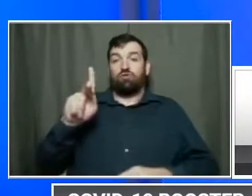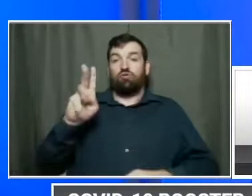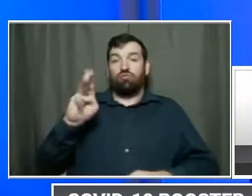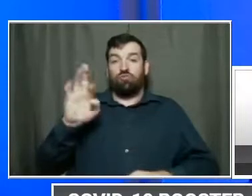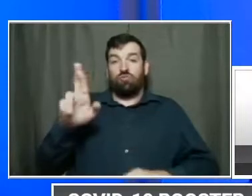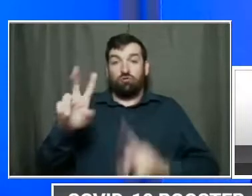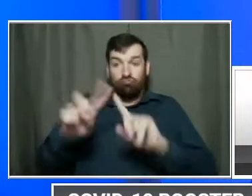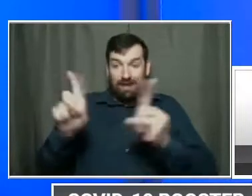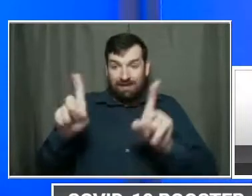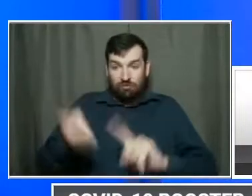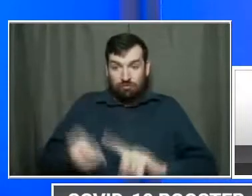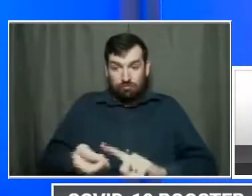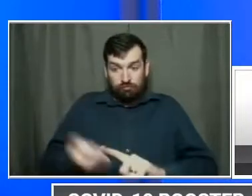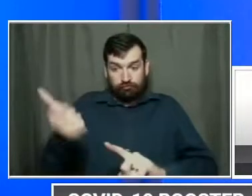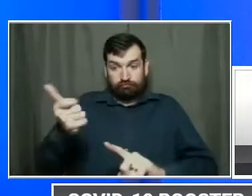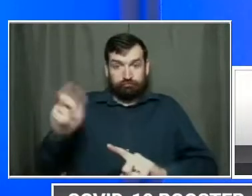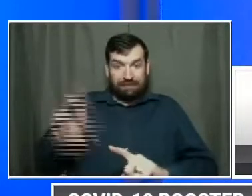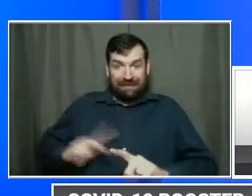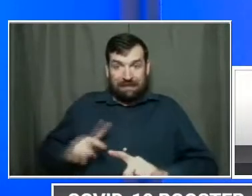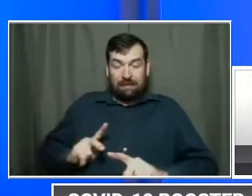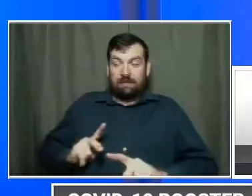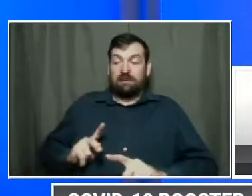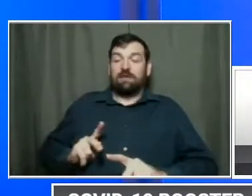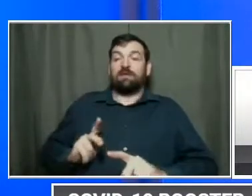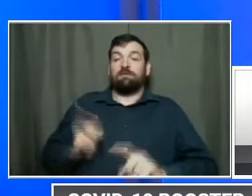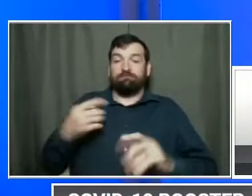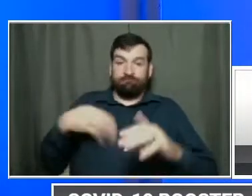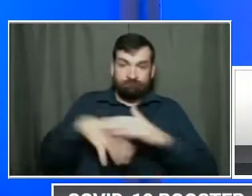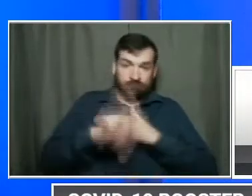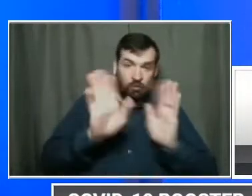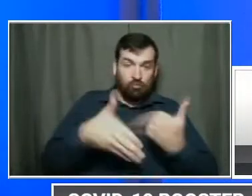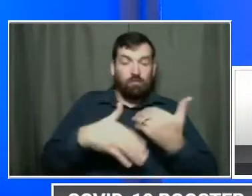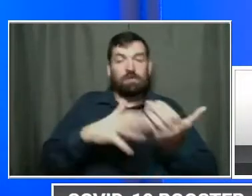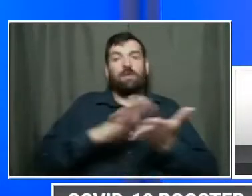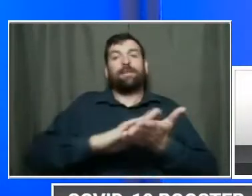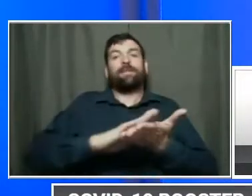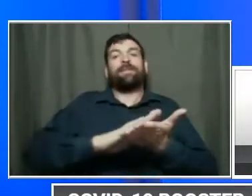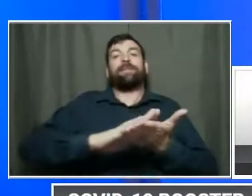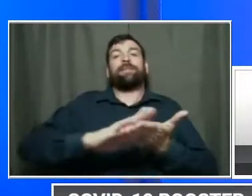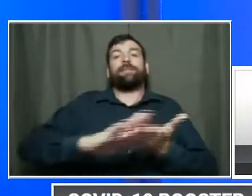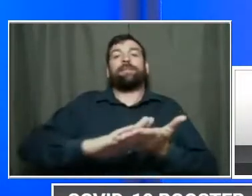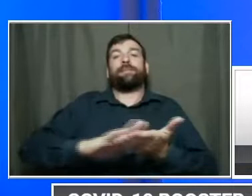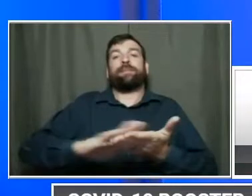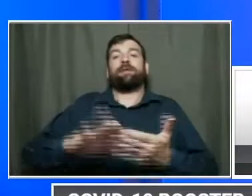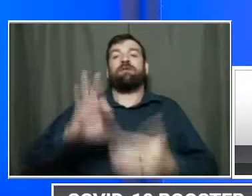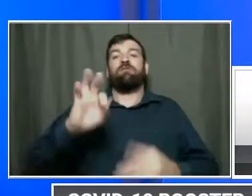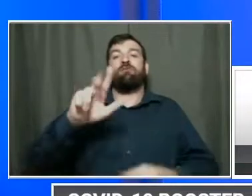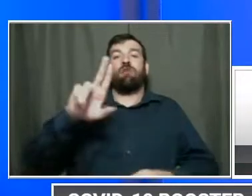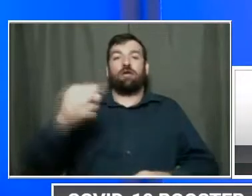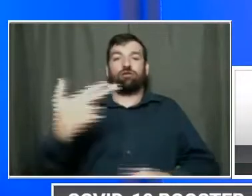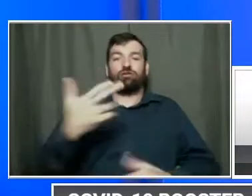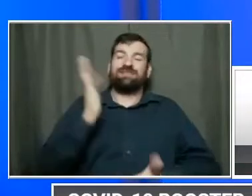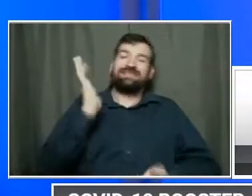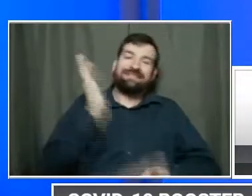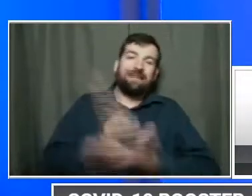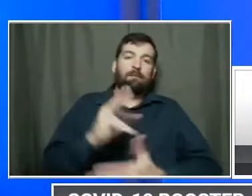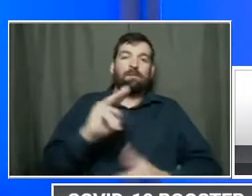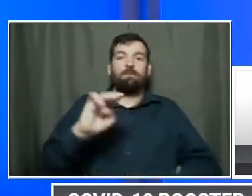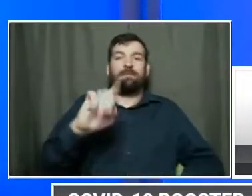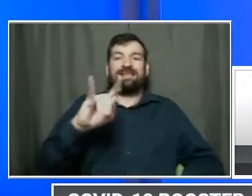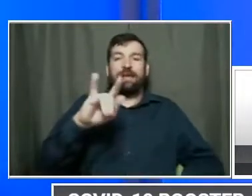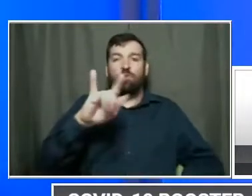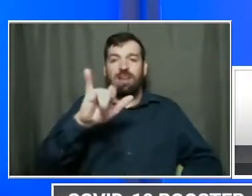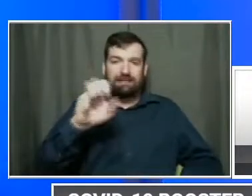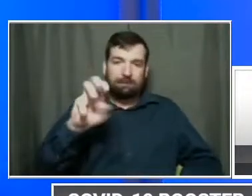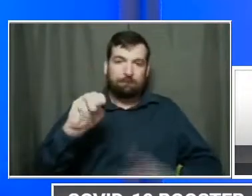room, get the kidney out and flush it so we cool it down, stop the metabolism and prepare it for transplant, take